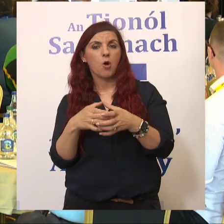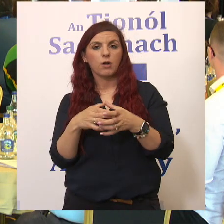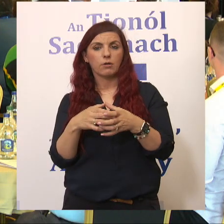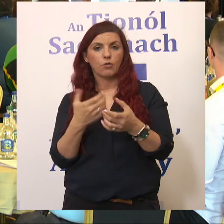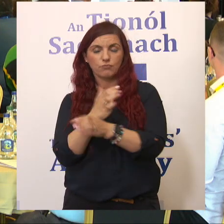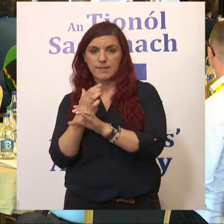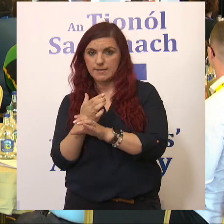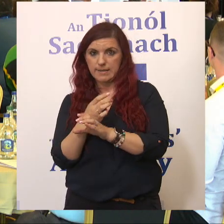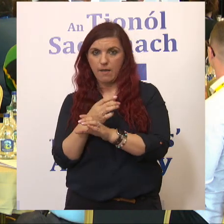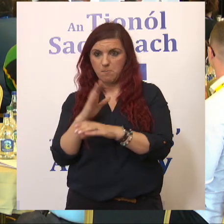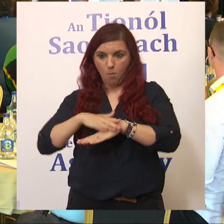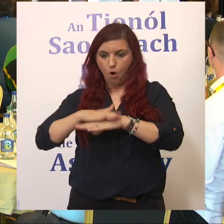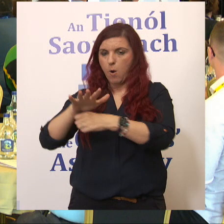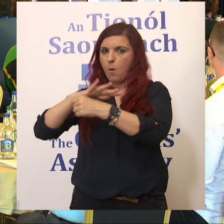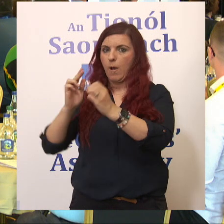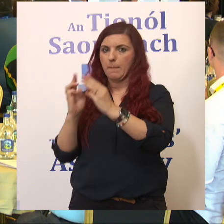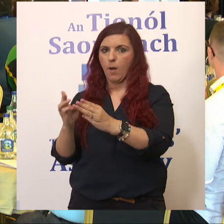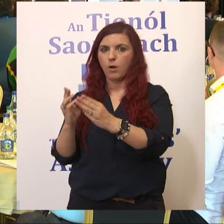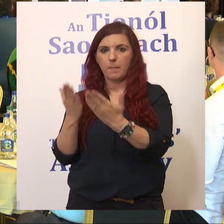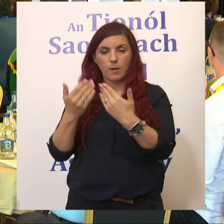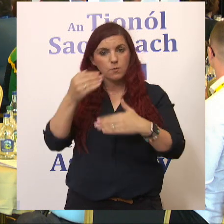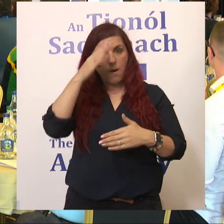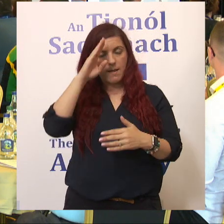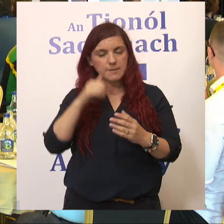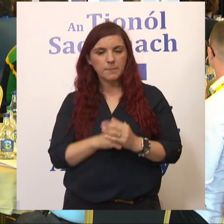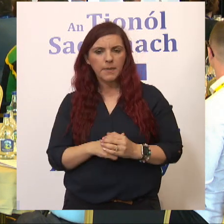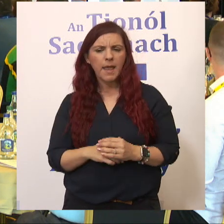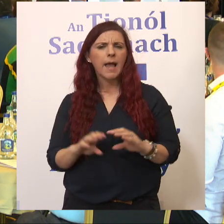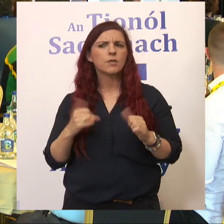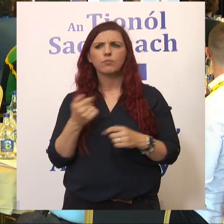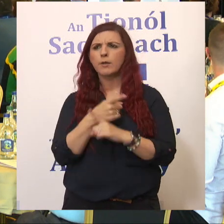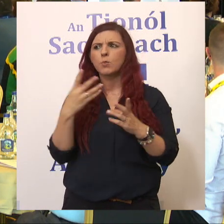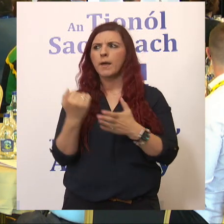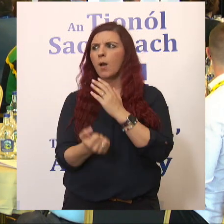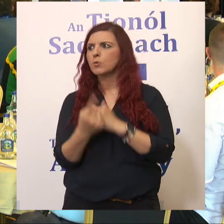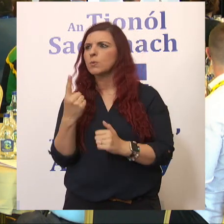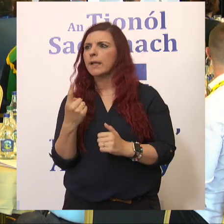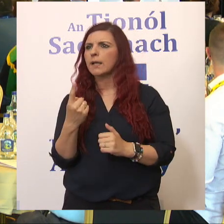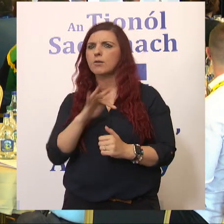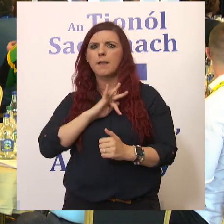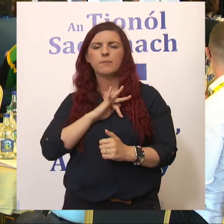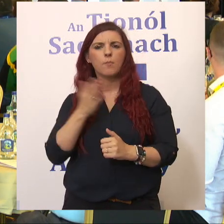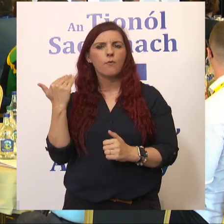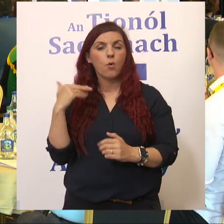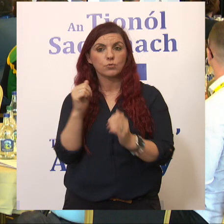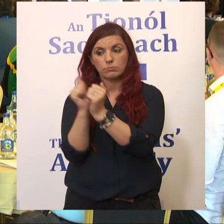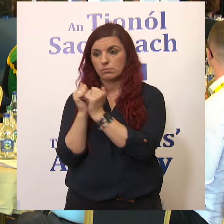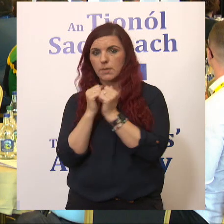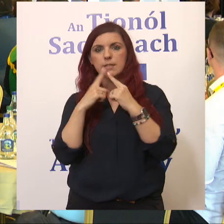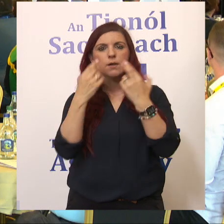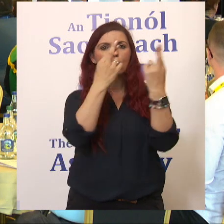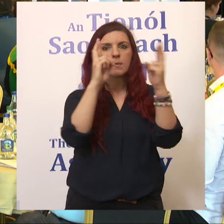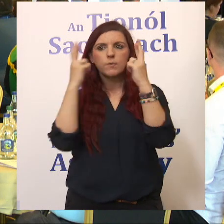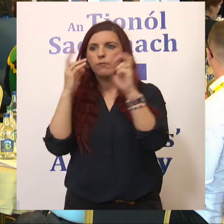And I thought it was great that you had a chance to sort of talk firsthand to a number of different representatives from